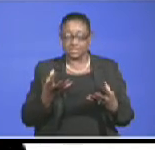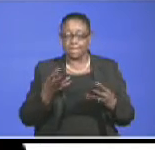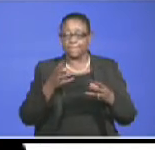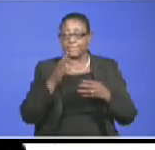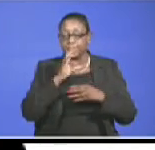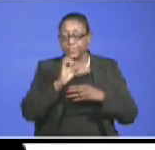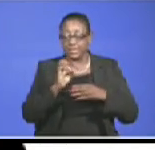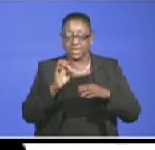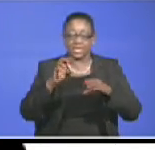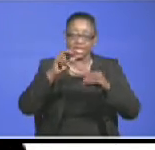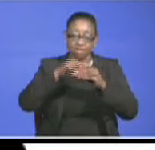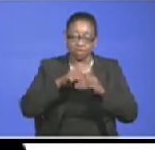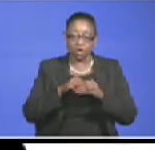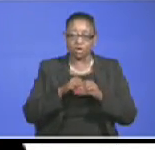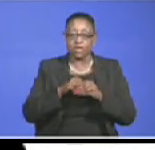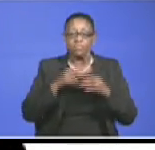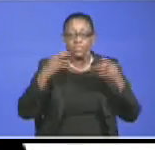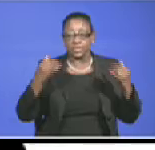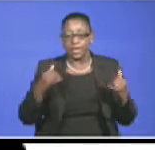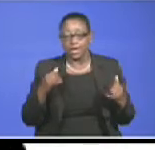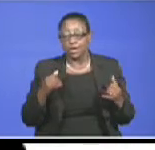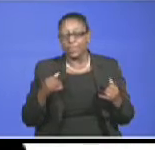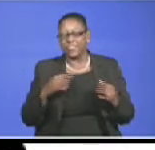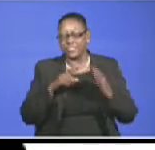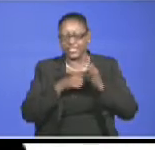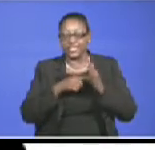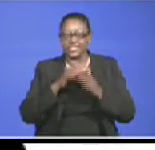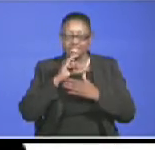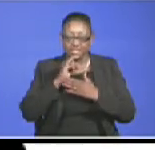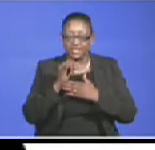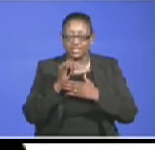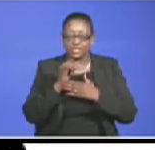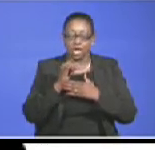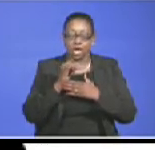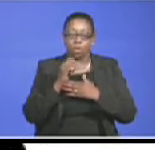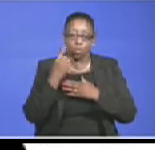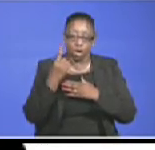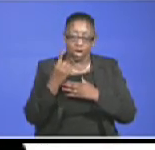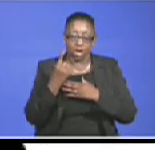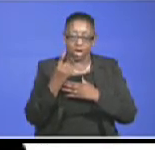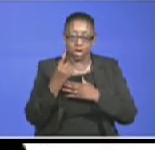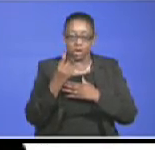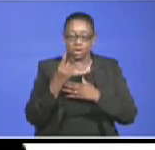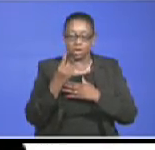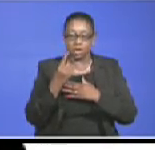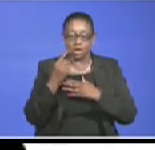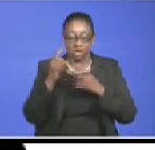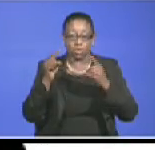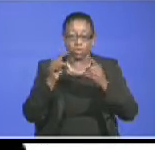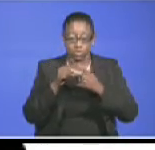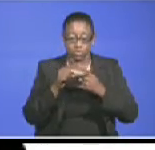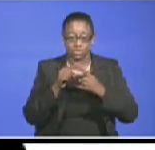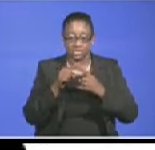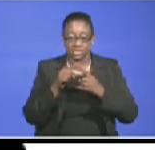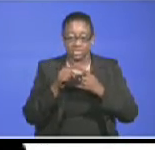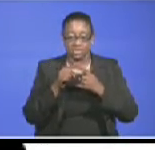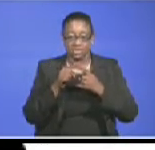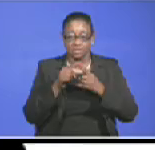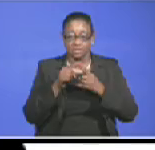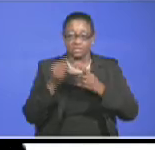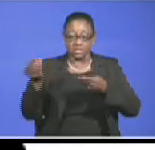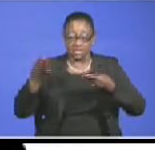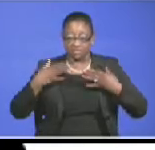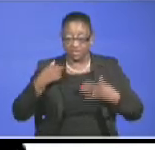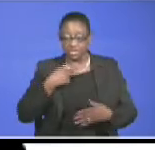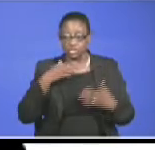that right now is our main mission. But should God bless some young individuals and anoint them for the time